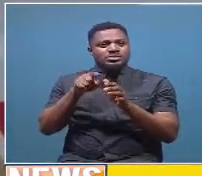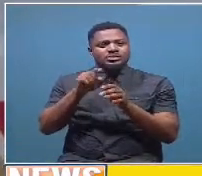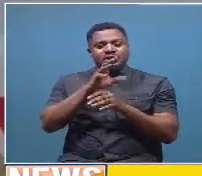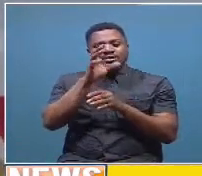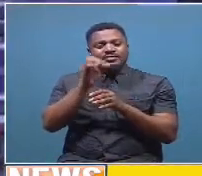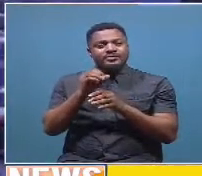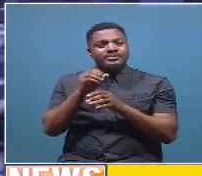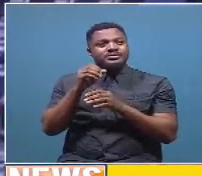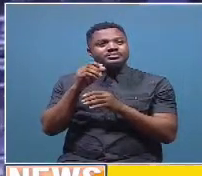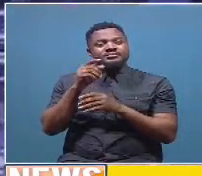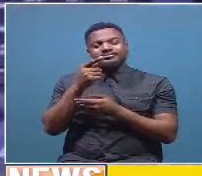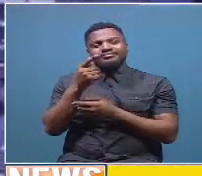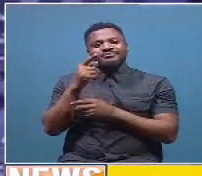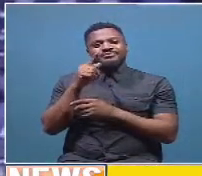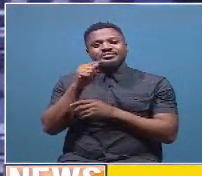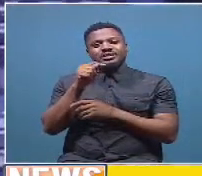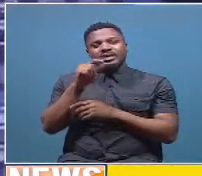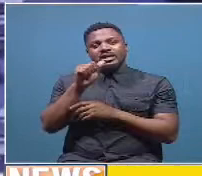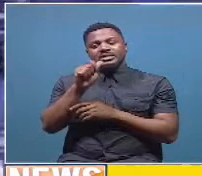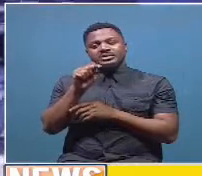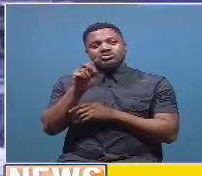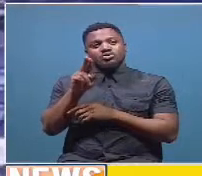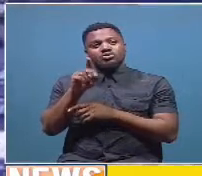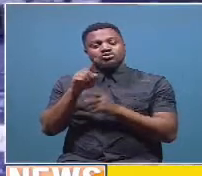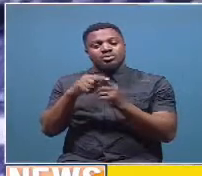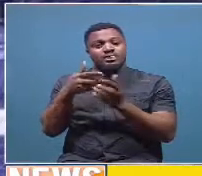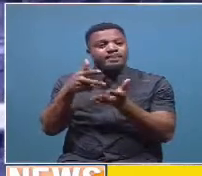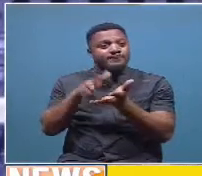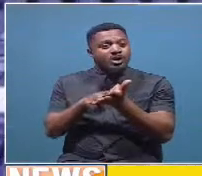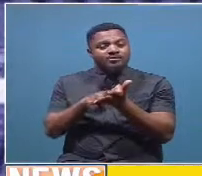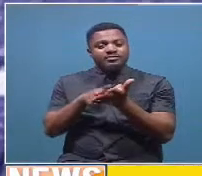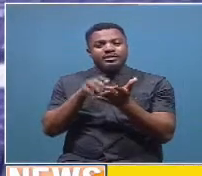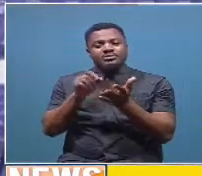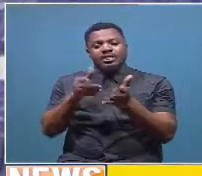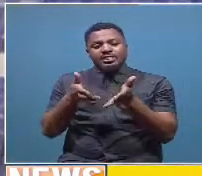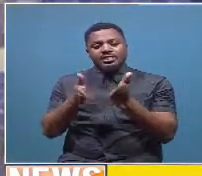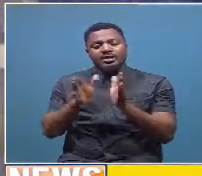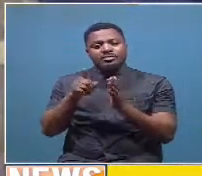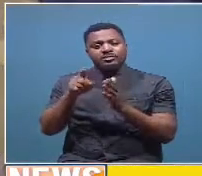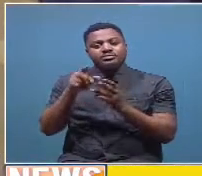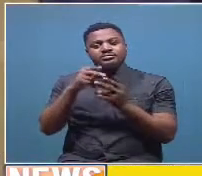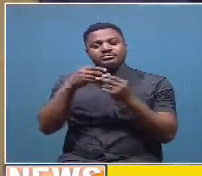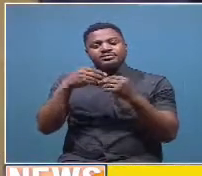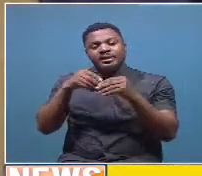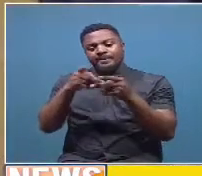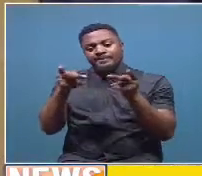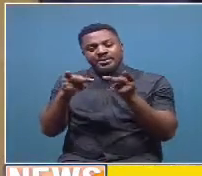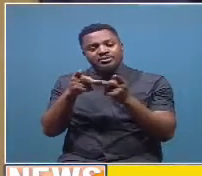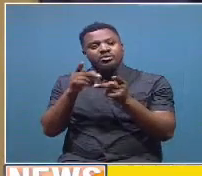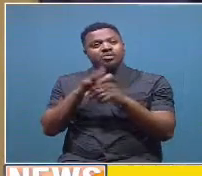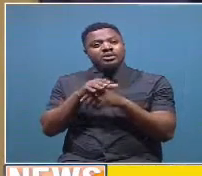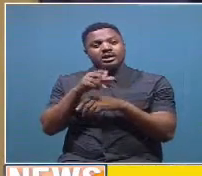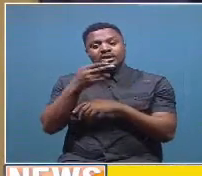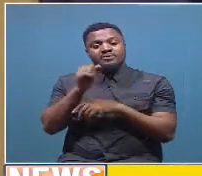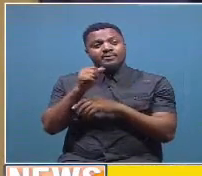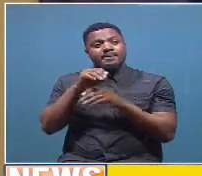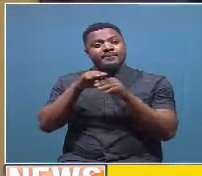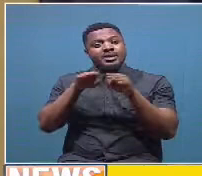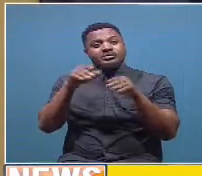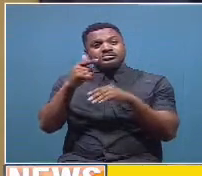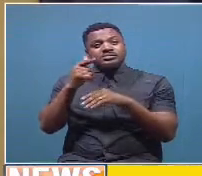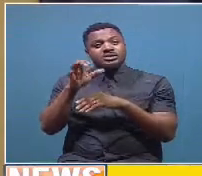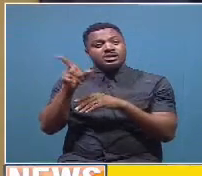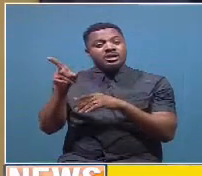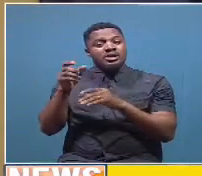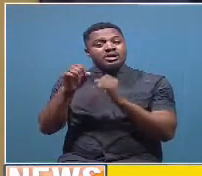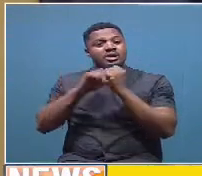African Telecommunications Union ATU to approve and allow the auctioning of space on the UHF band, which GBC